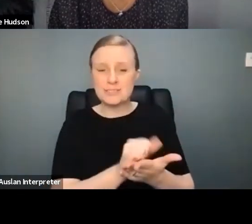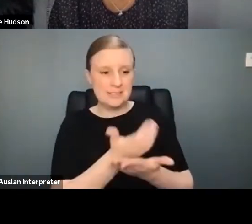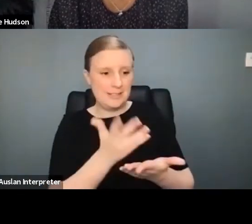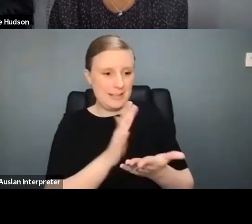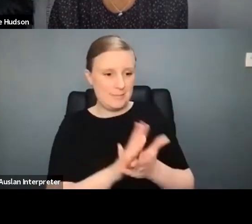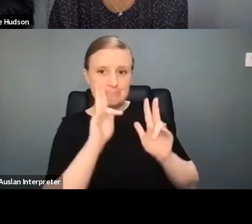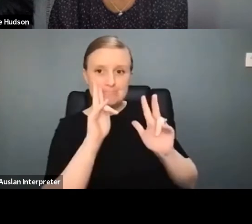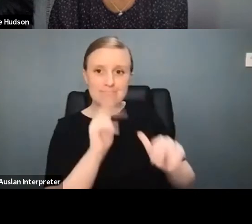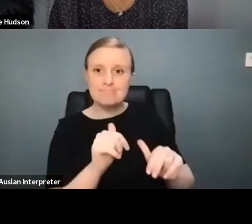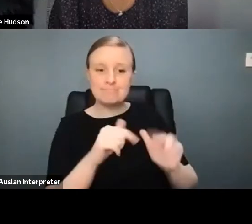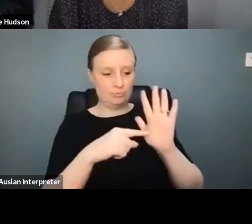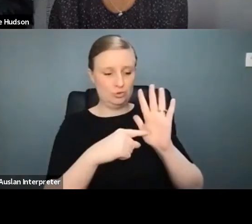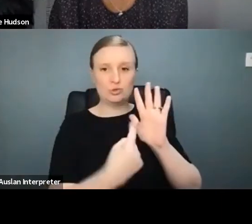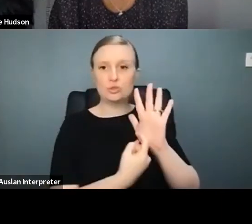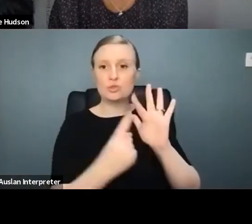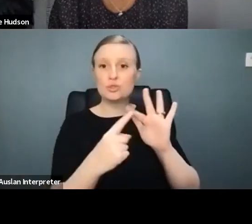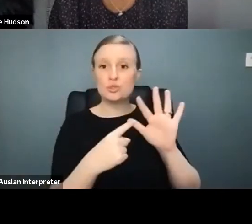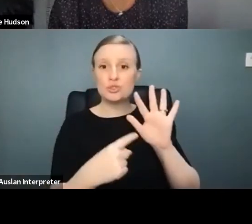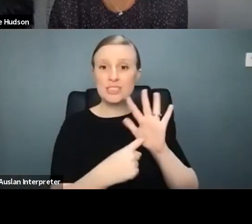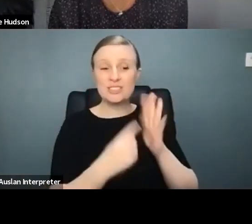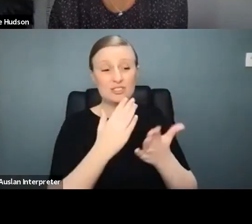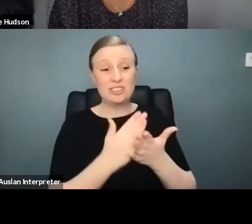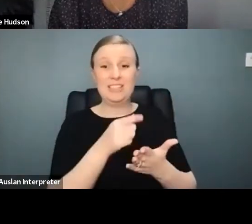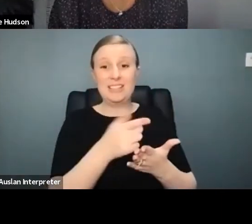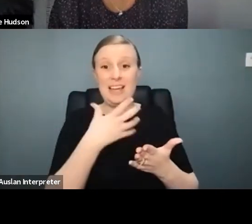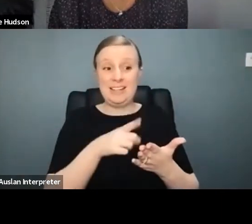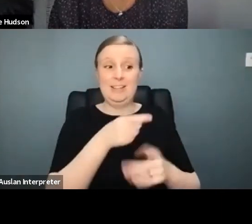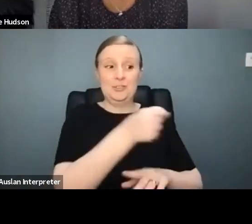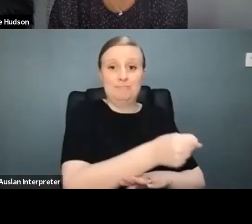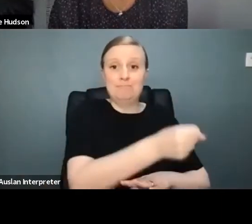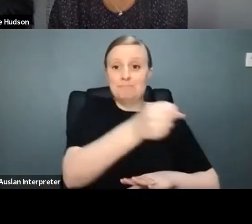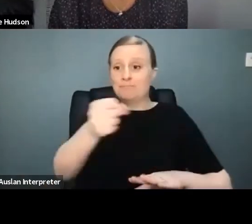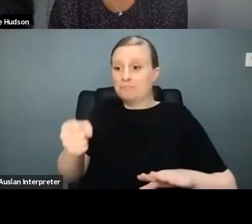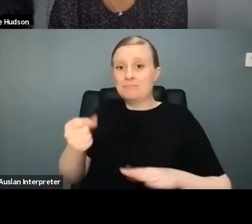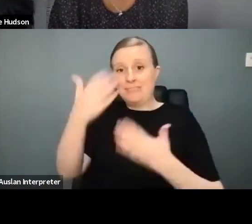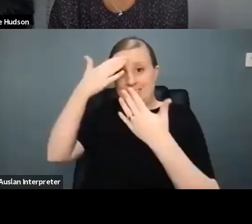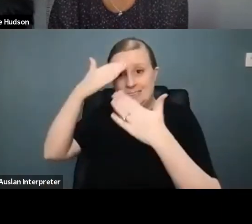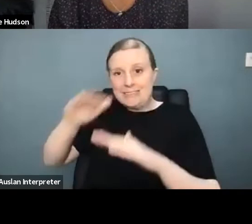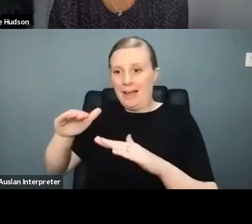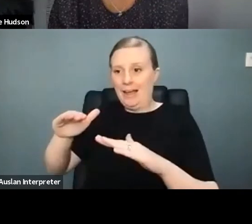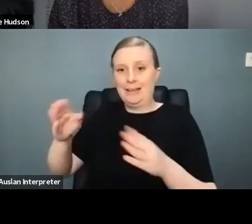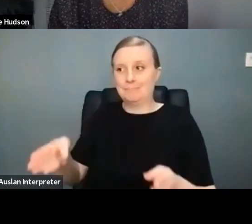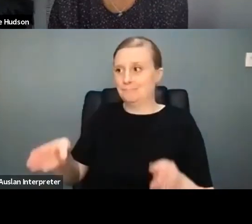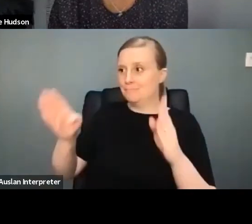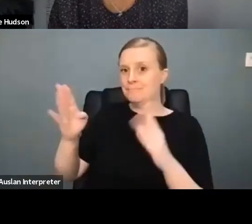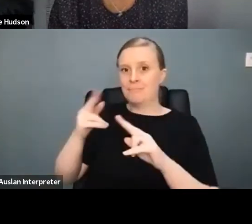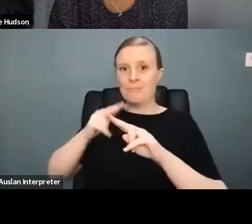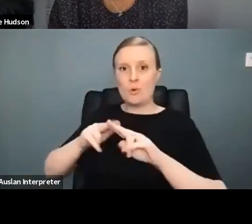inpatient support, and if they can't get that, then things tend to spiral pretty